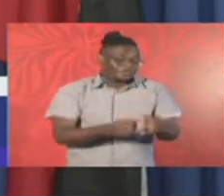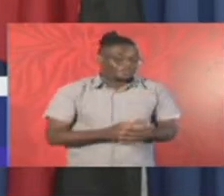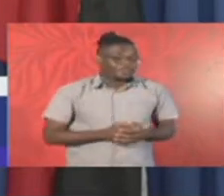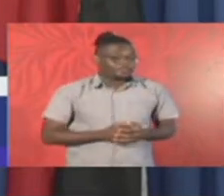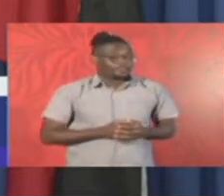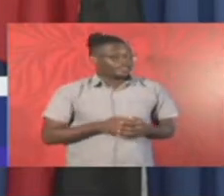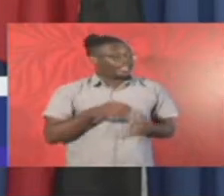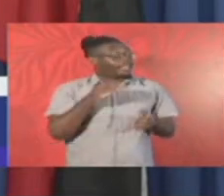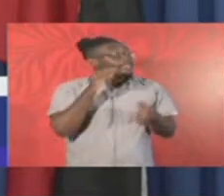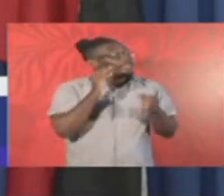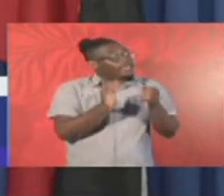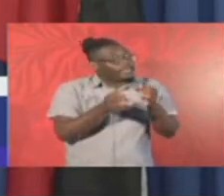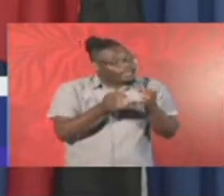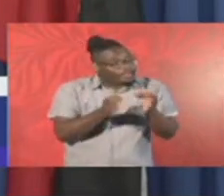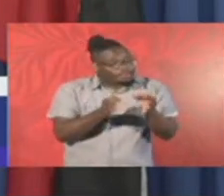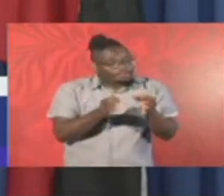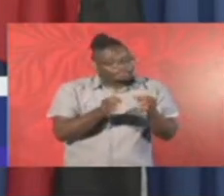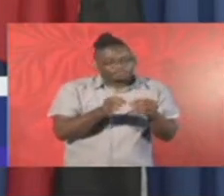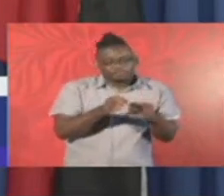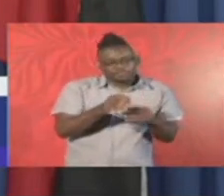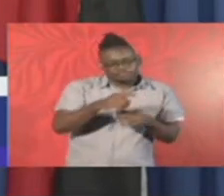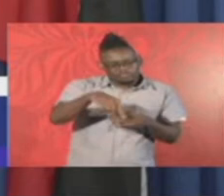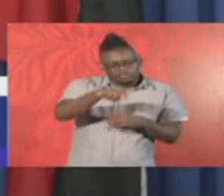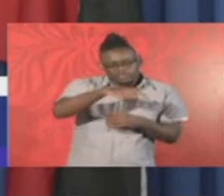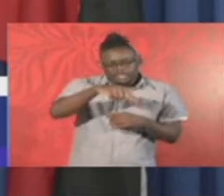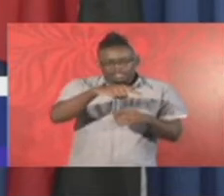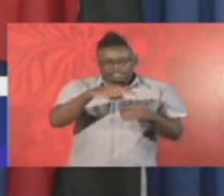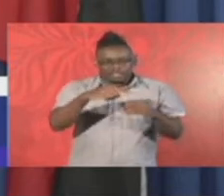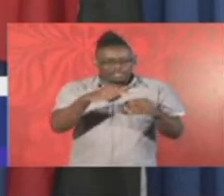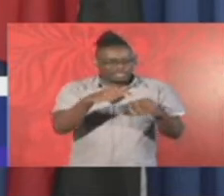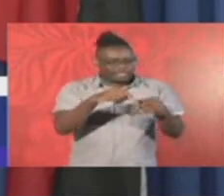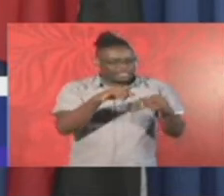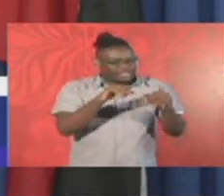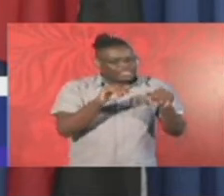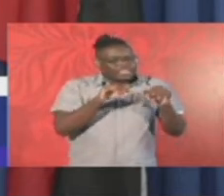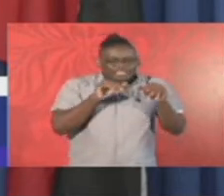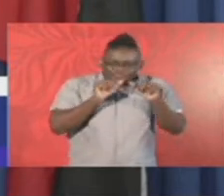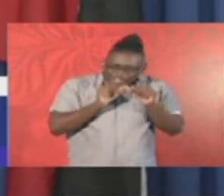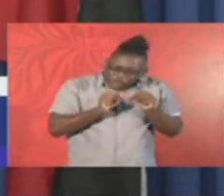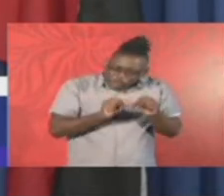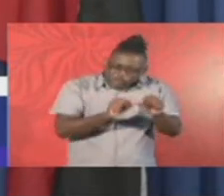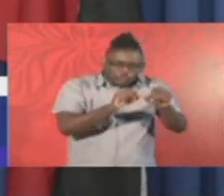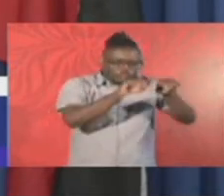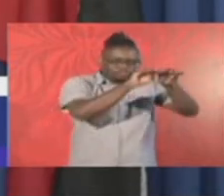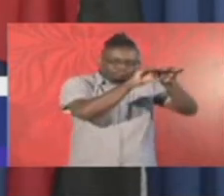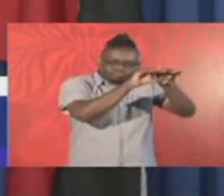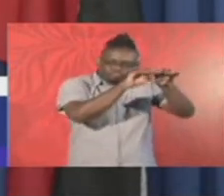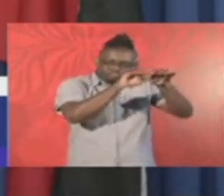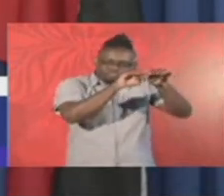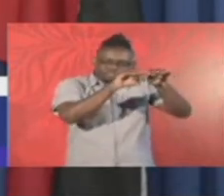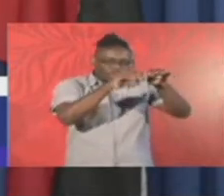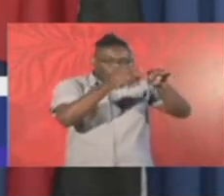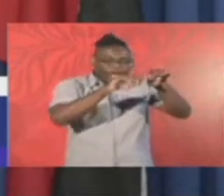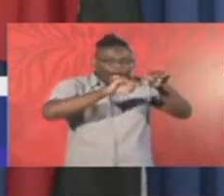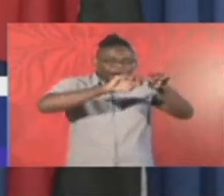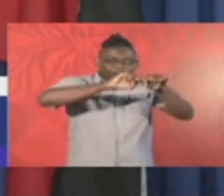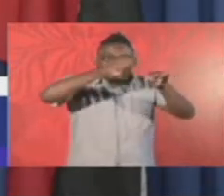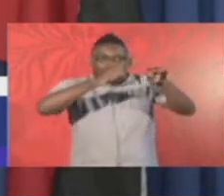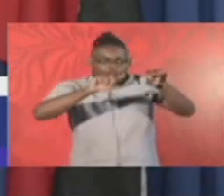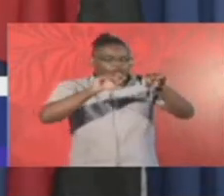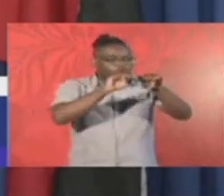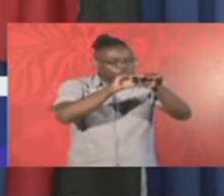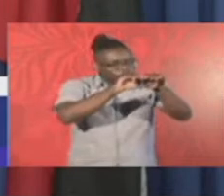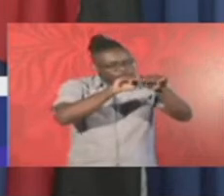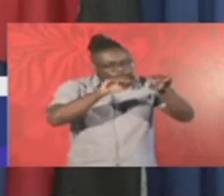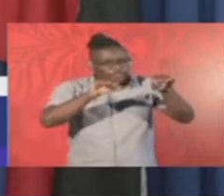will go back to our churches and go back to all our places of worship. If you have any